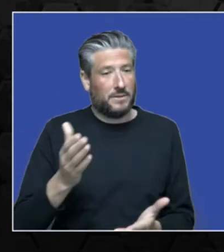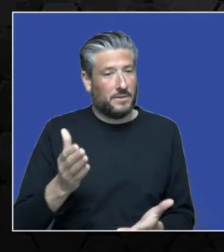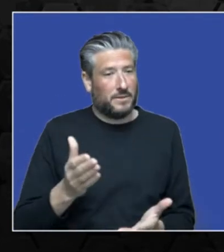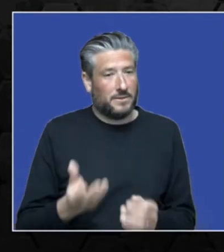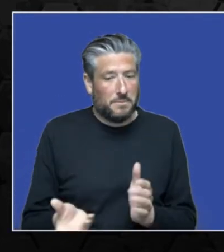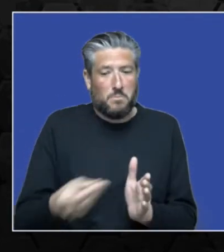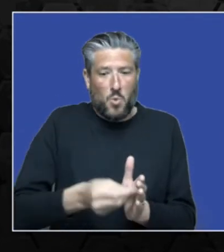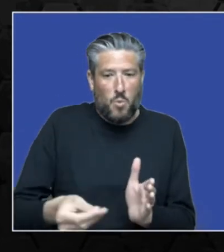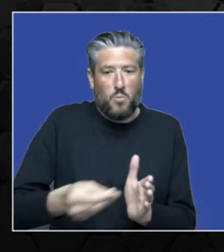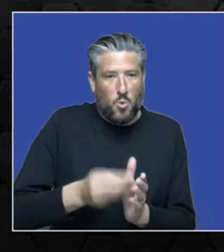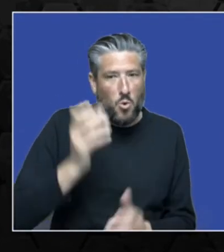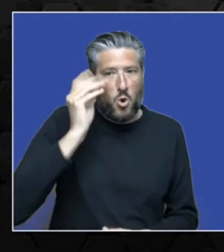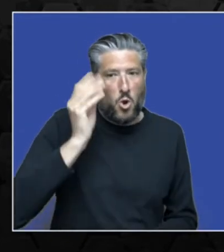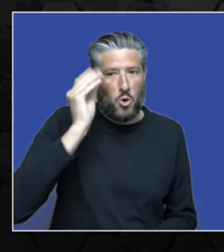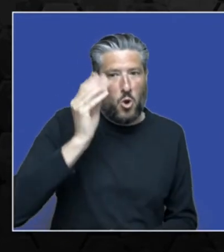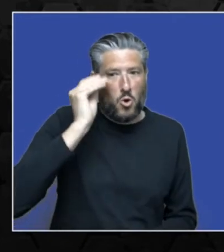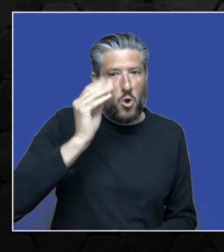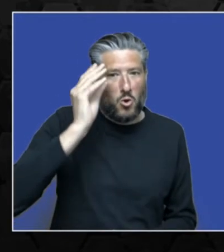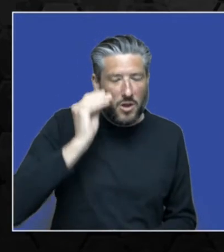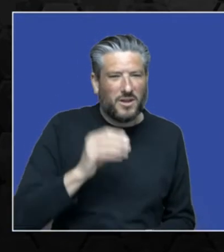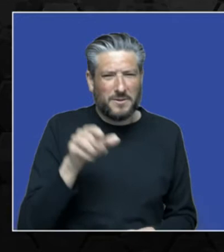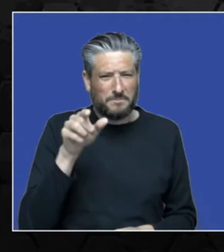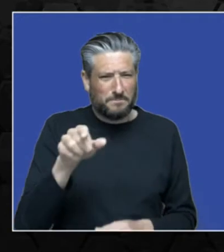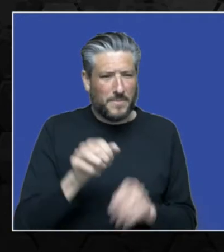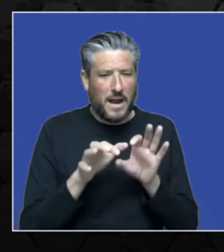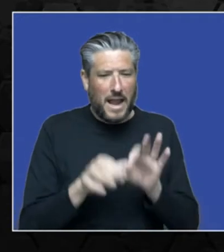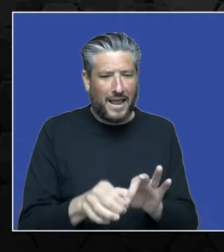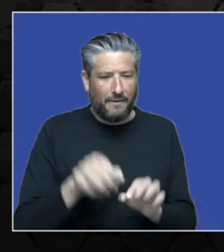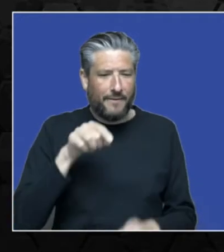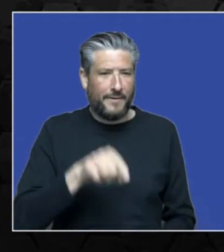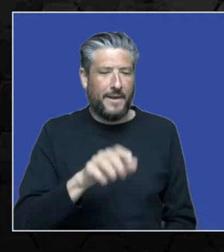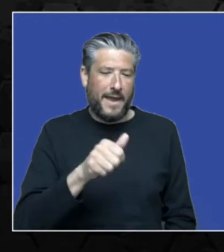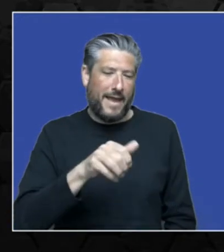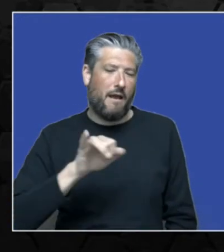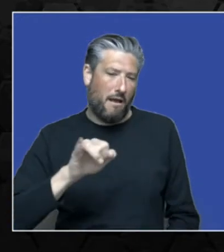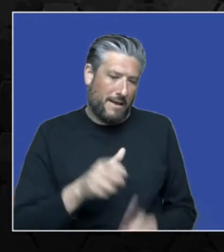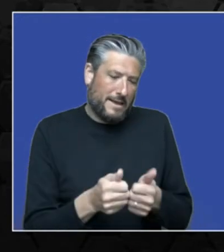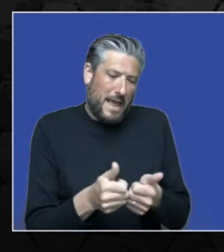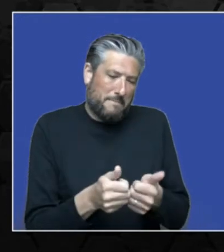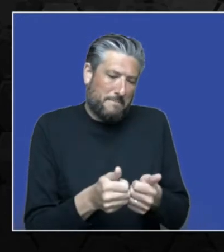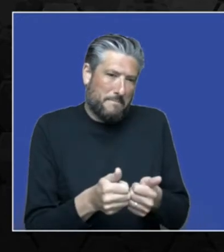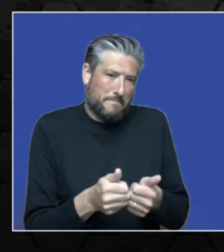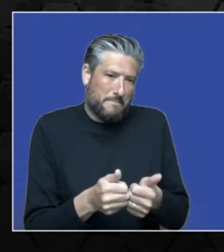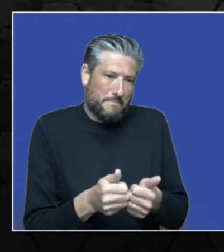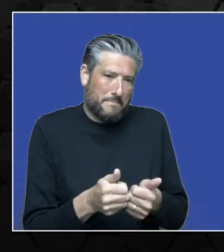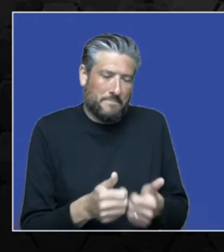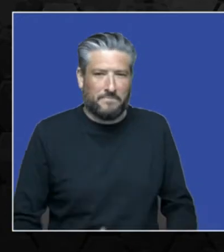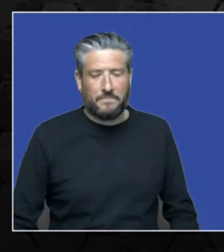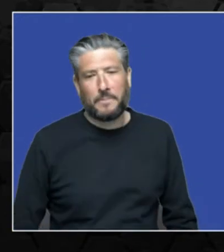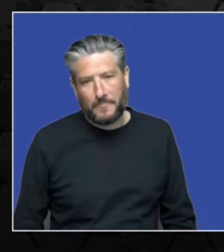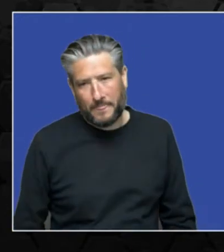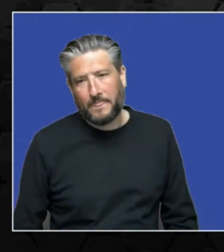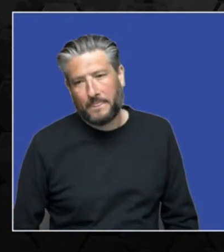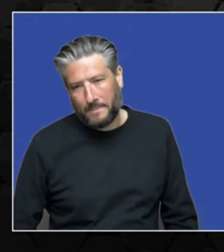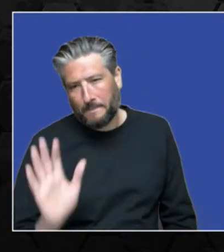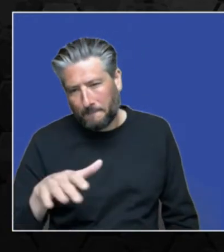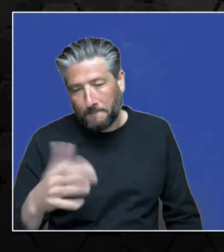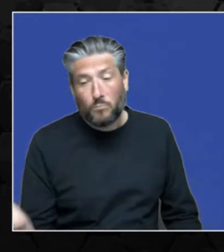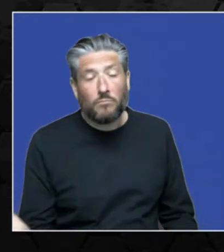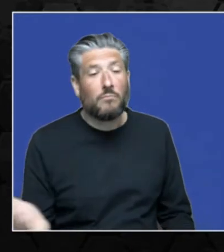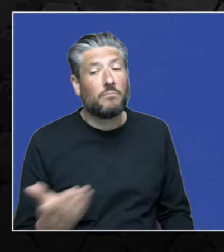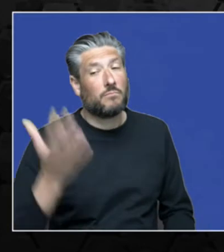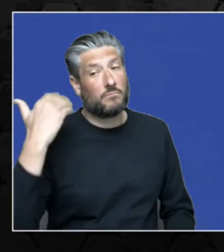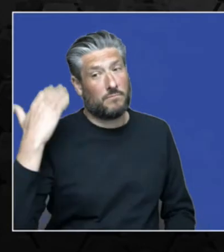like it's used in like game AI and stuff. Okay. One more thing I want to mention, many students have asked us this particular thing